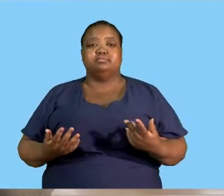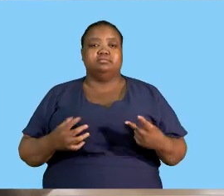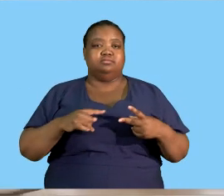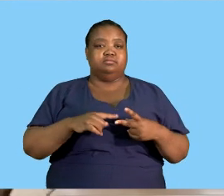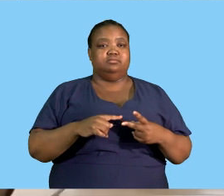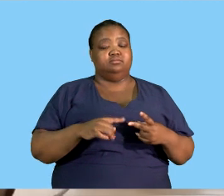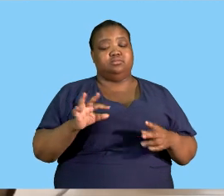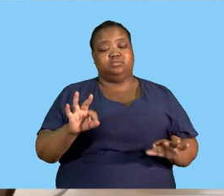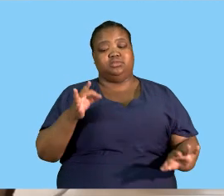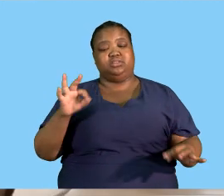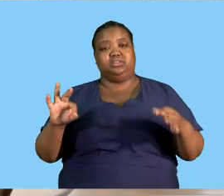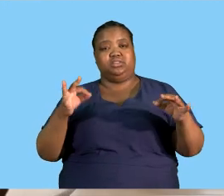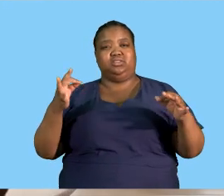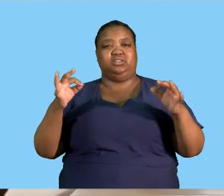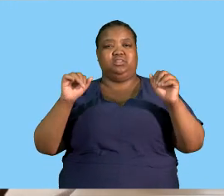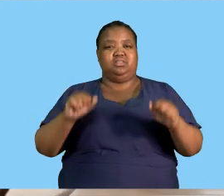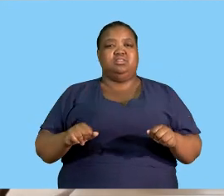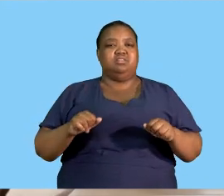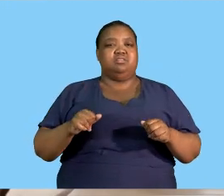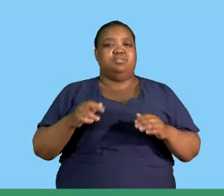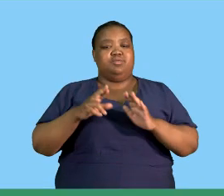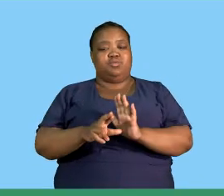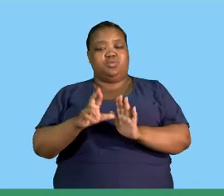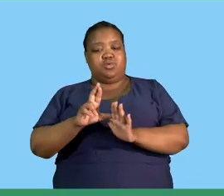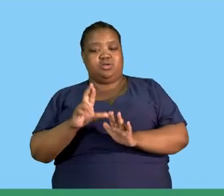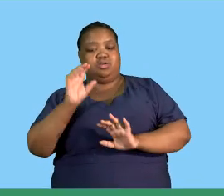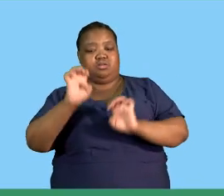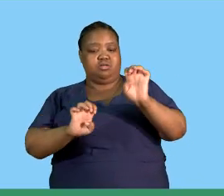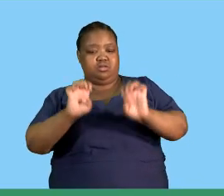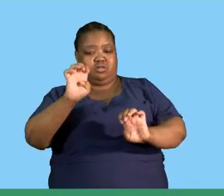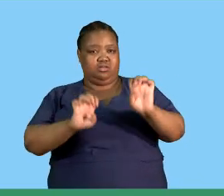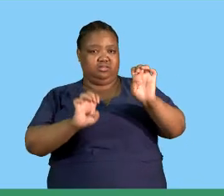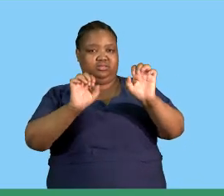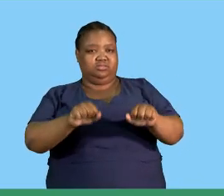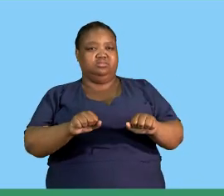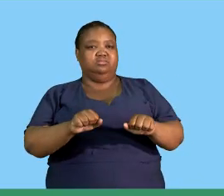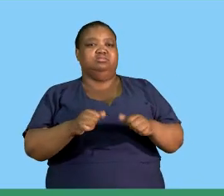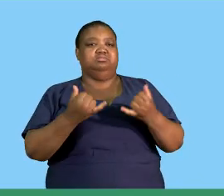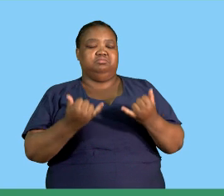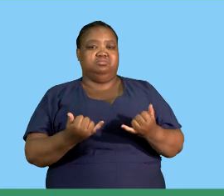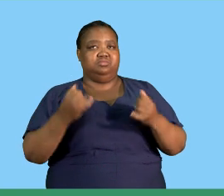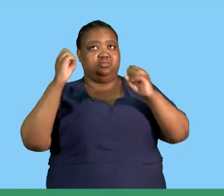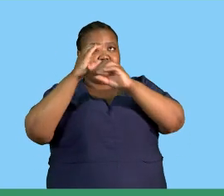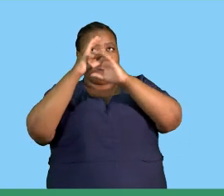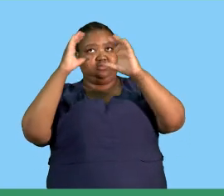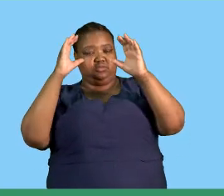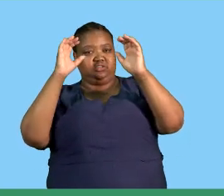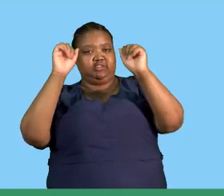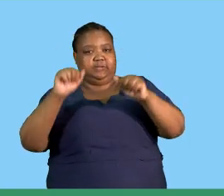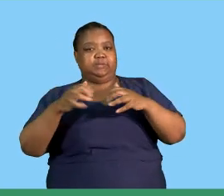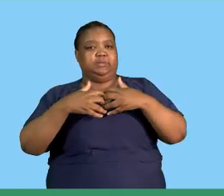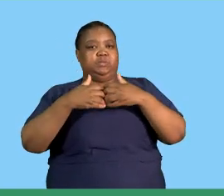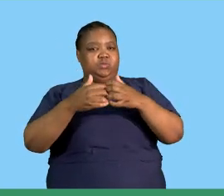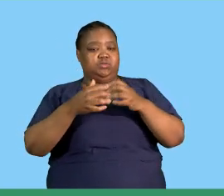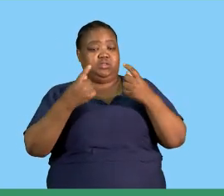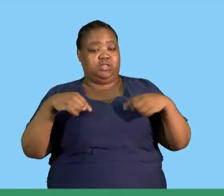it's fine. Right, it says here review or analyze or re-examine what? The vision and the mission statement. Remember I said vision,